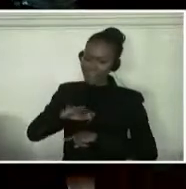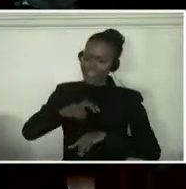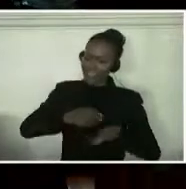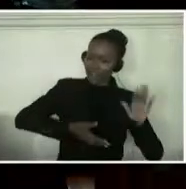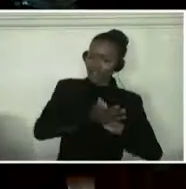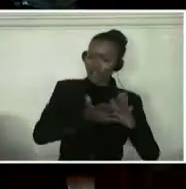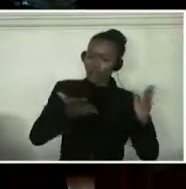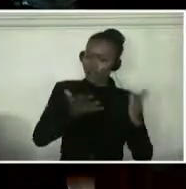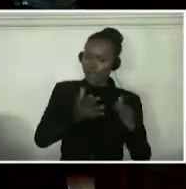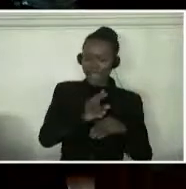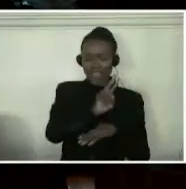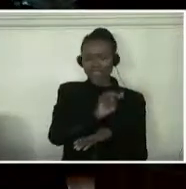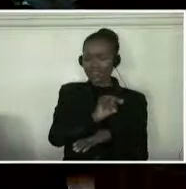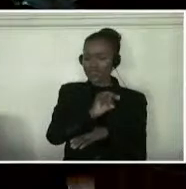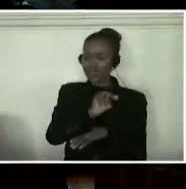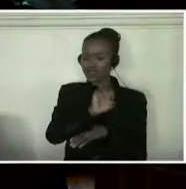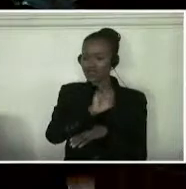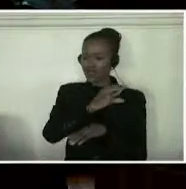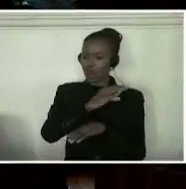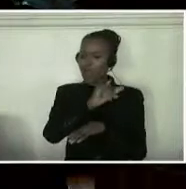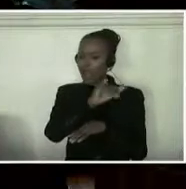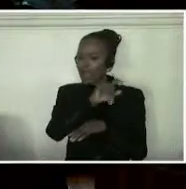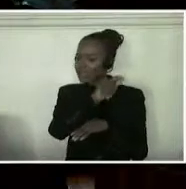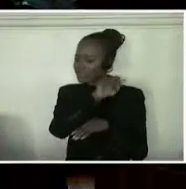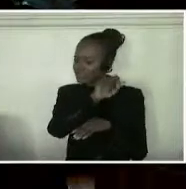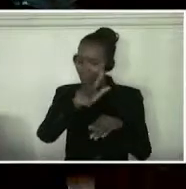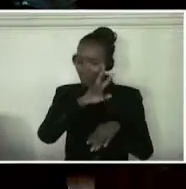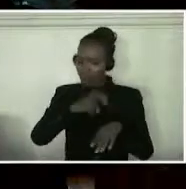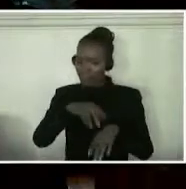level okay they can just get that level okay